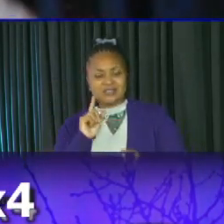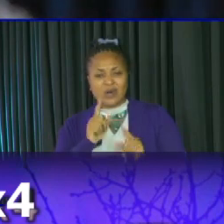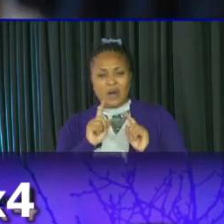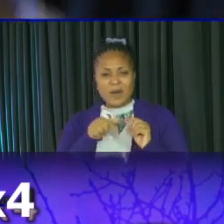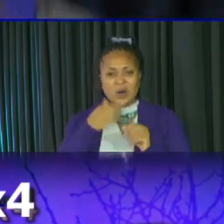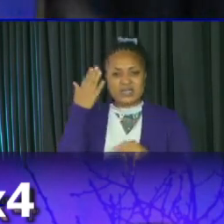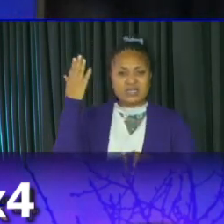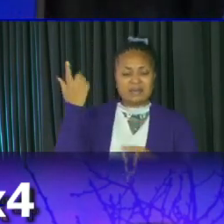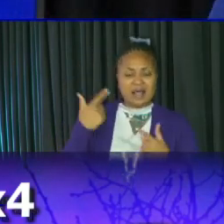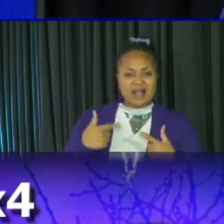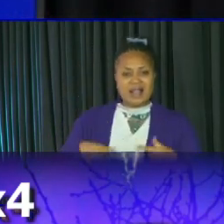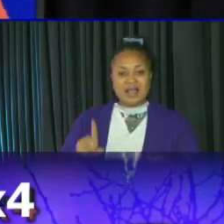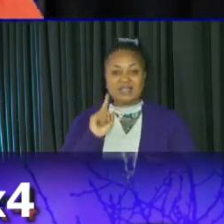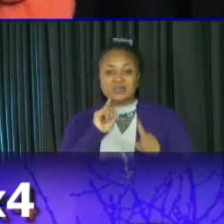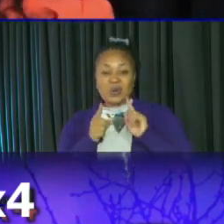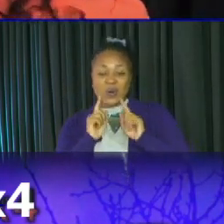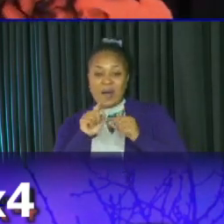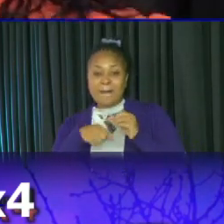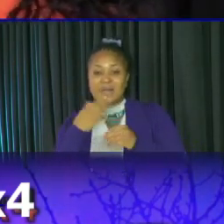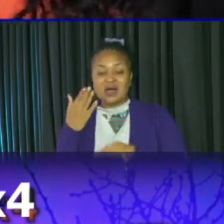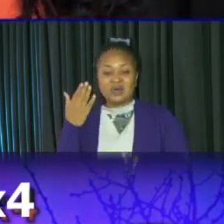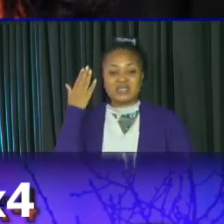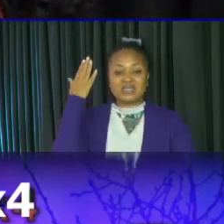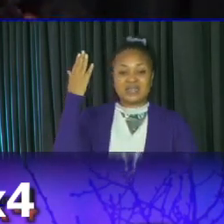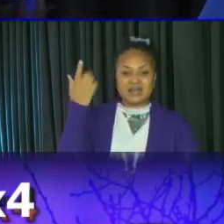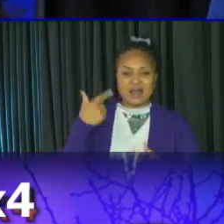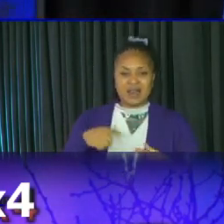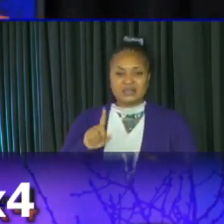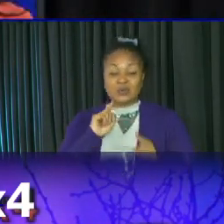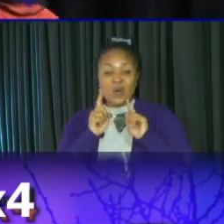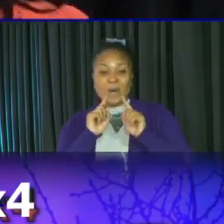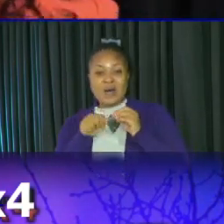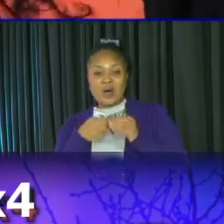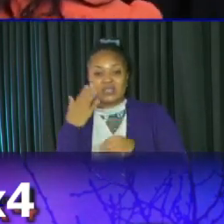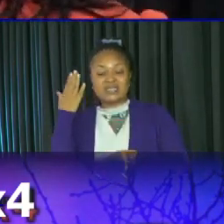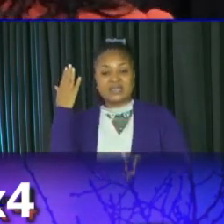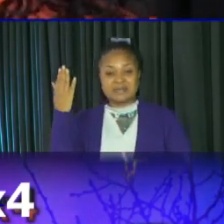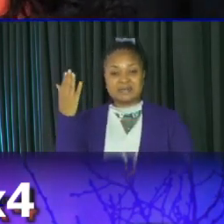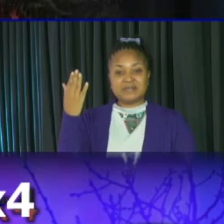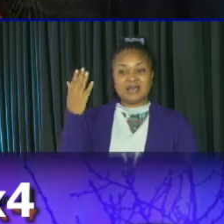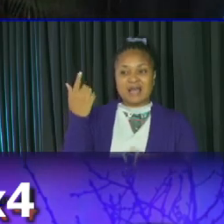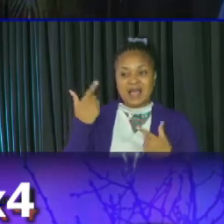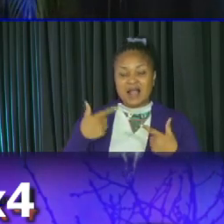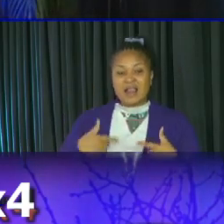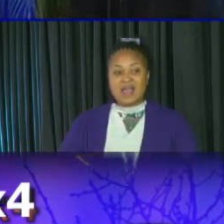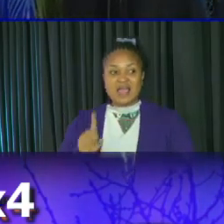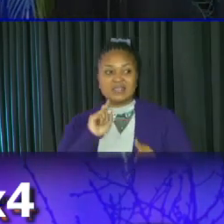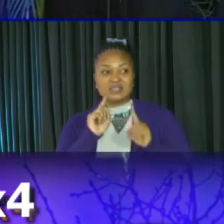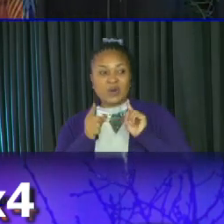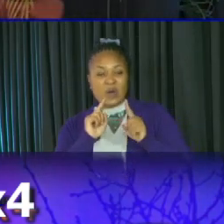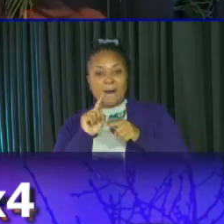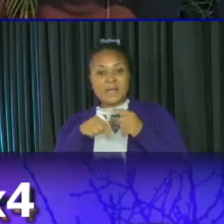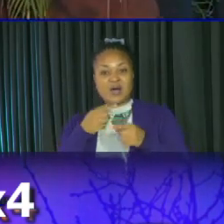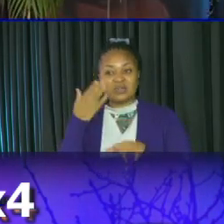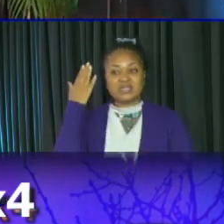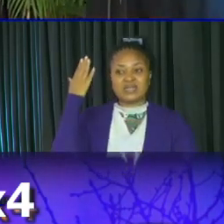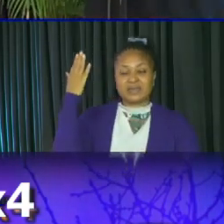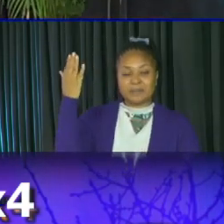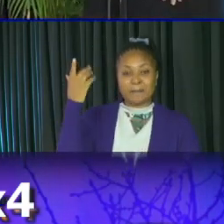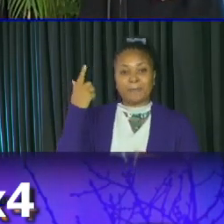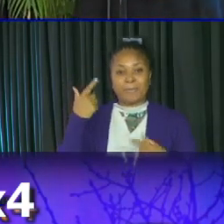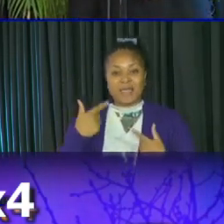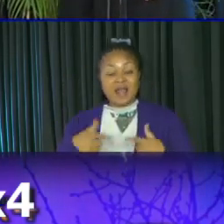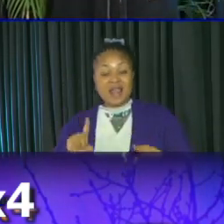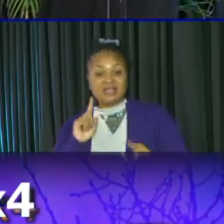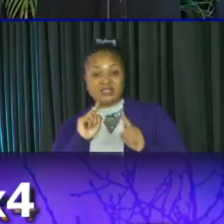Him. Let's talk about Him. Let's talk about Him. Let's talk about Him. Let's